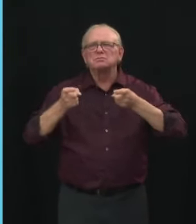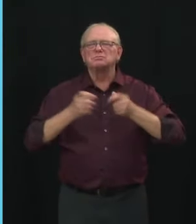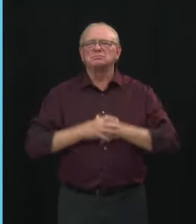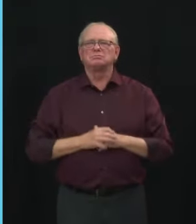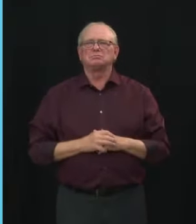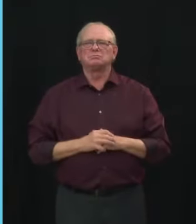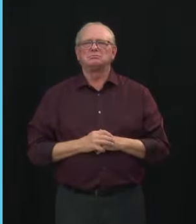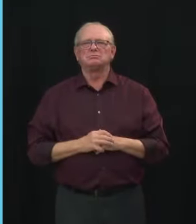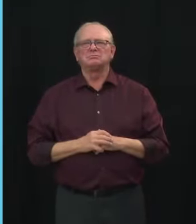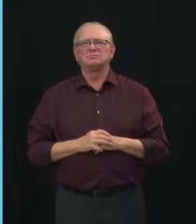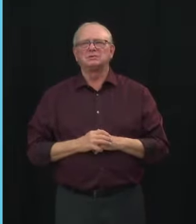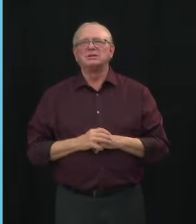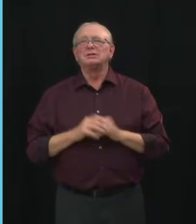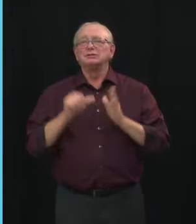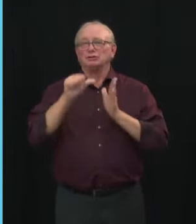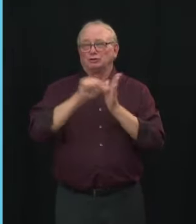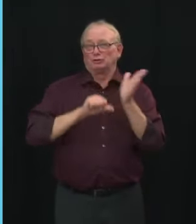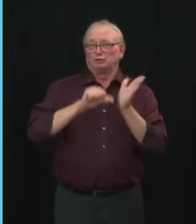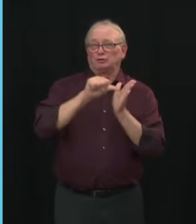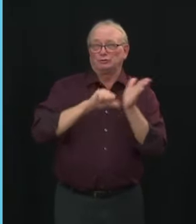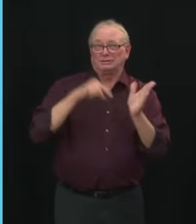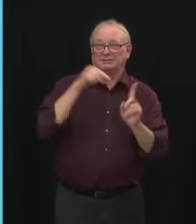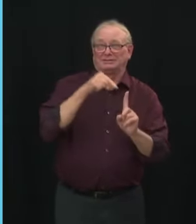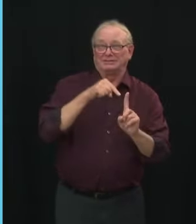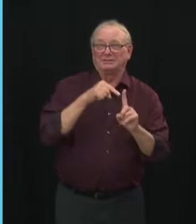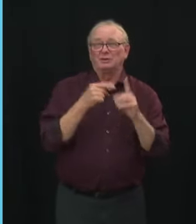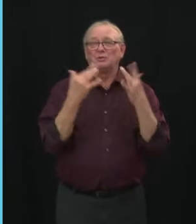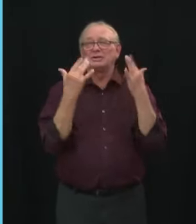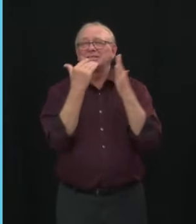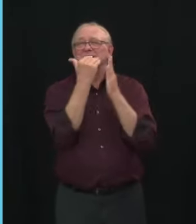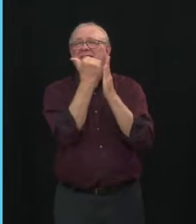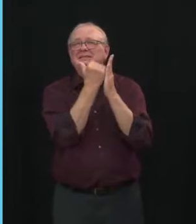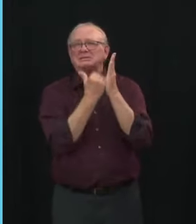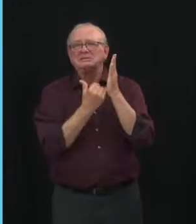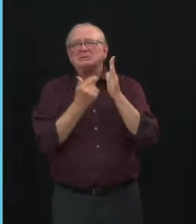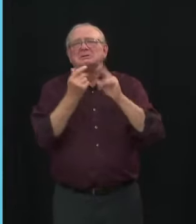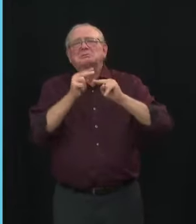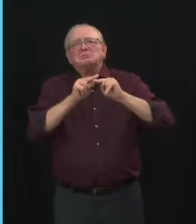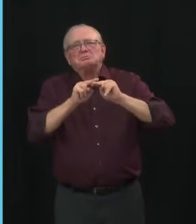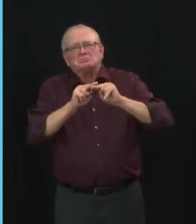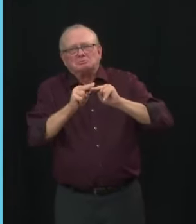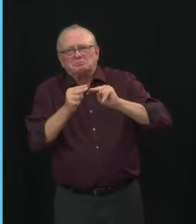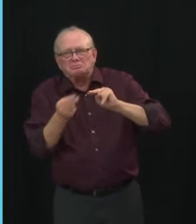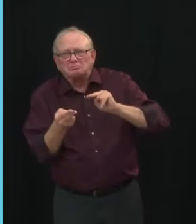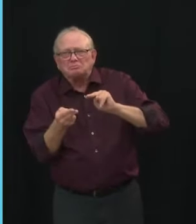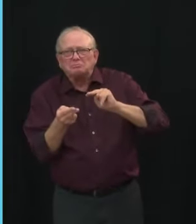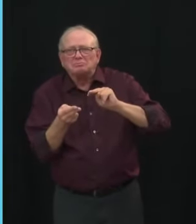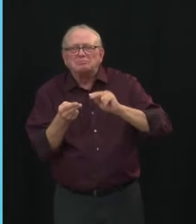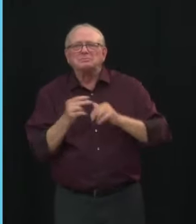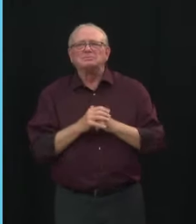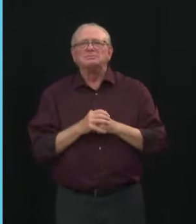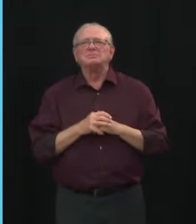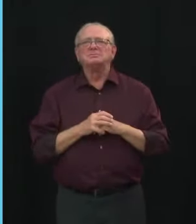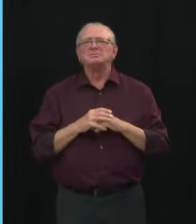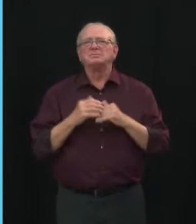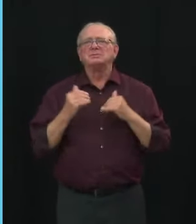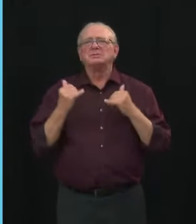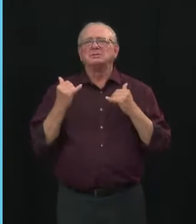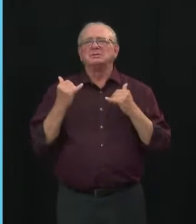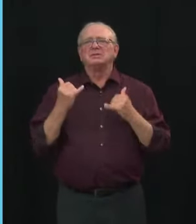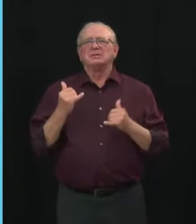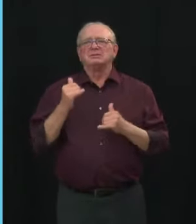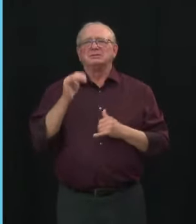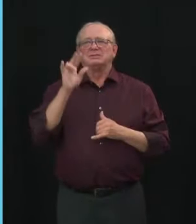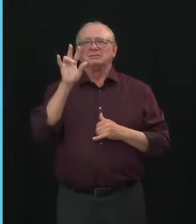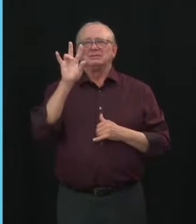The waiting list continues to come down gradually. It's currently about 7,200 compared to 76,600 at the